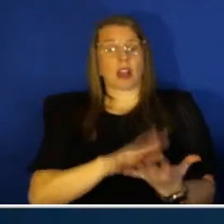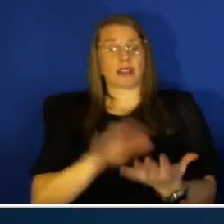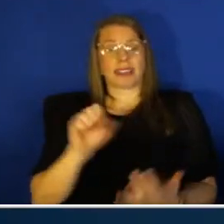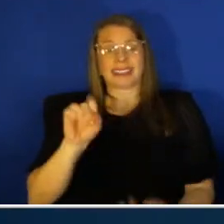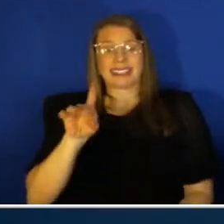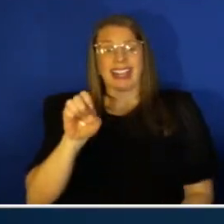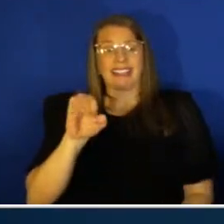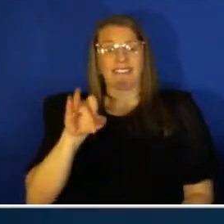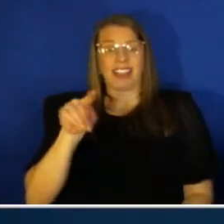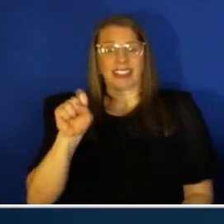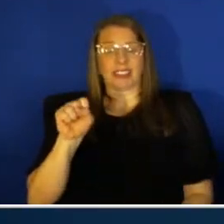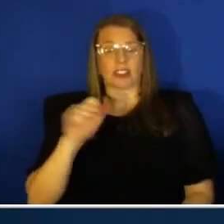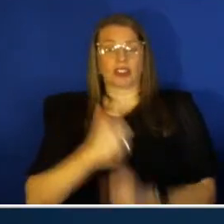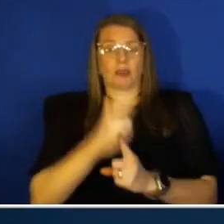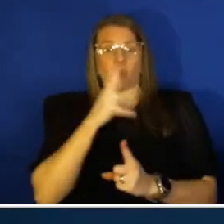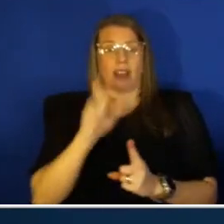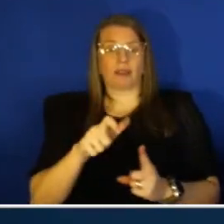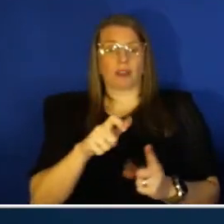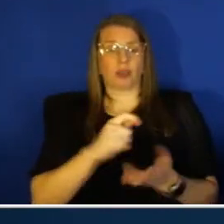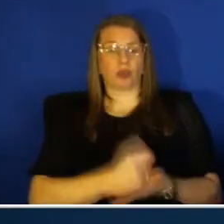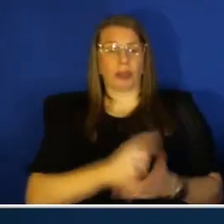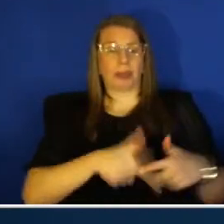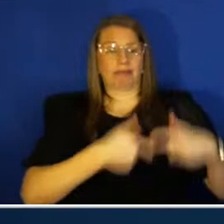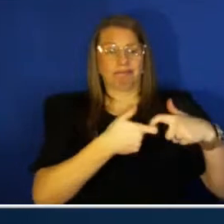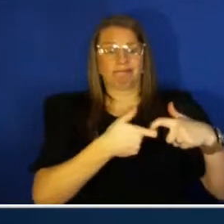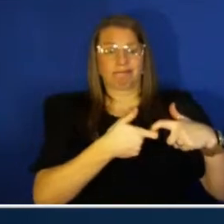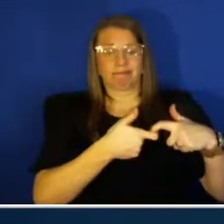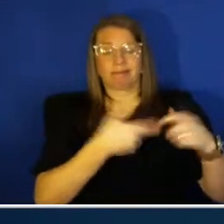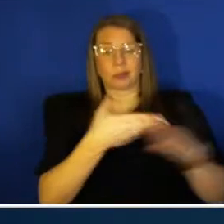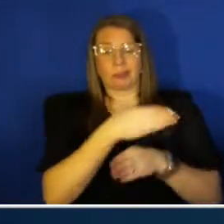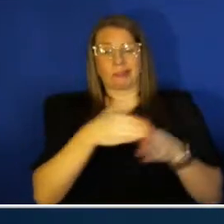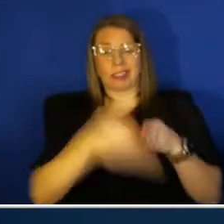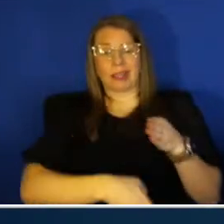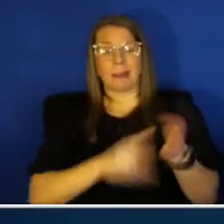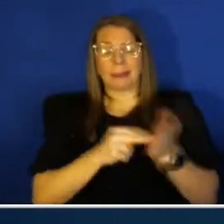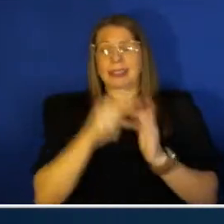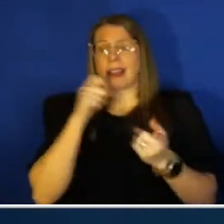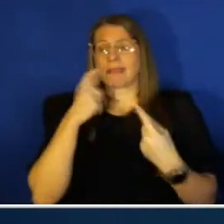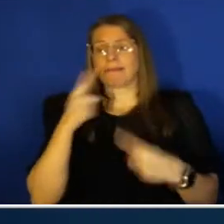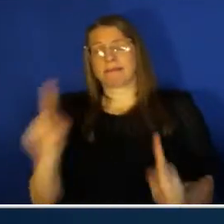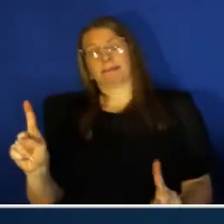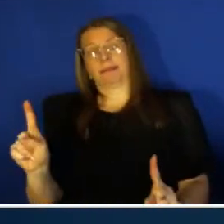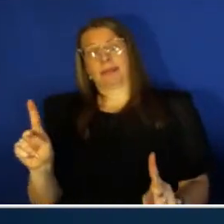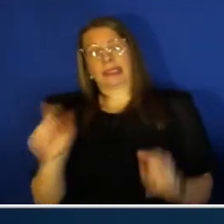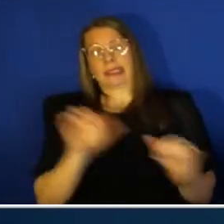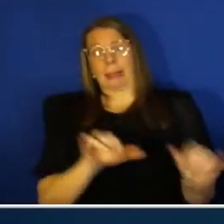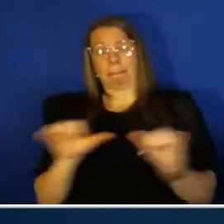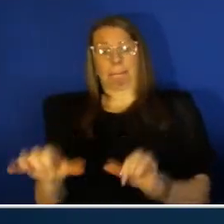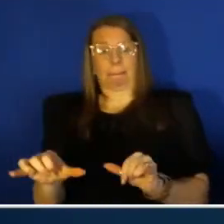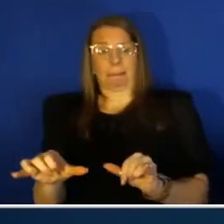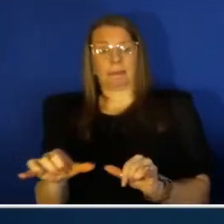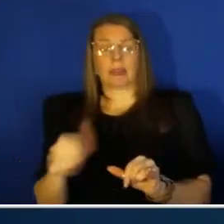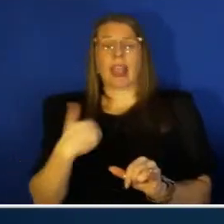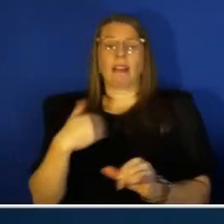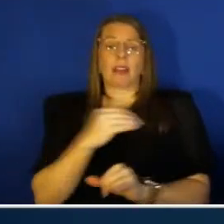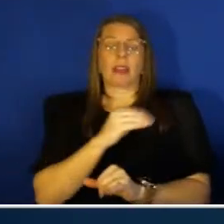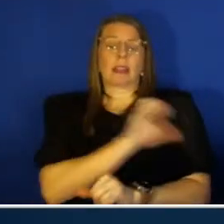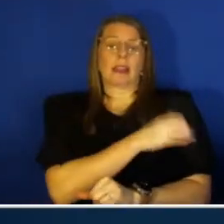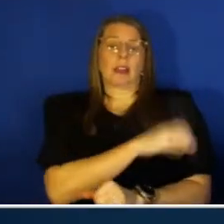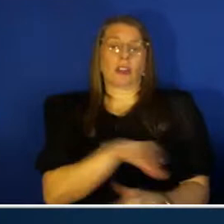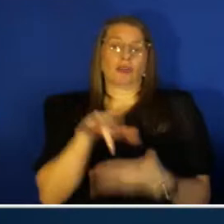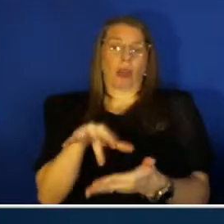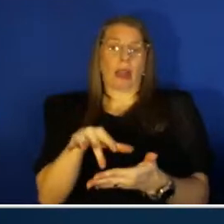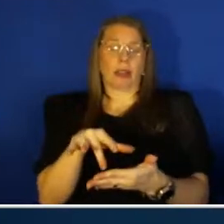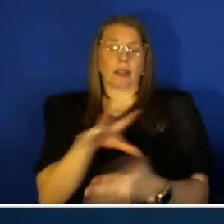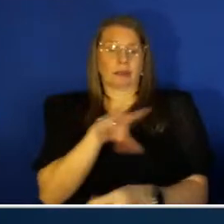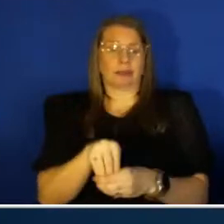that you will have to stop treatment early before finishing, and therefore it doesn't work as well. So really having clinical trials that incorporate not only young,